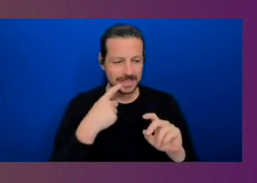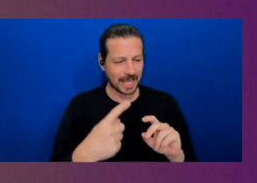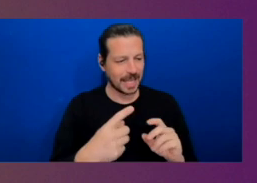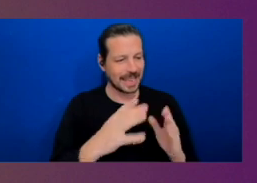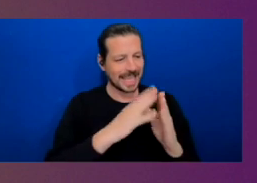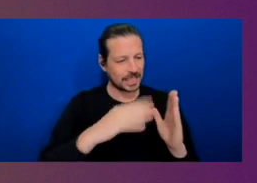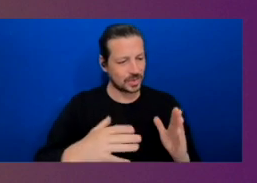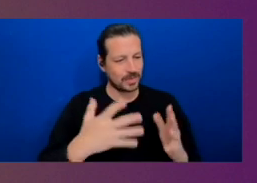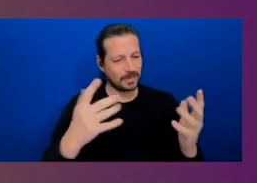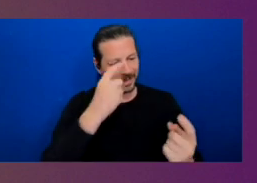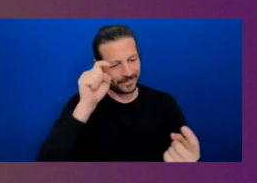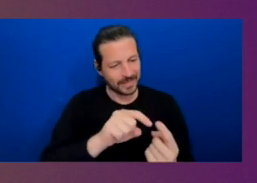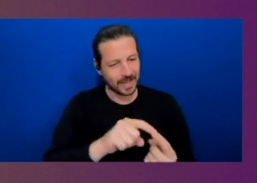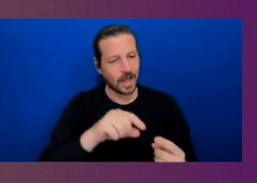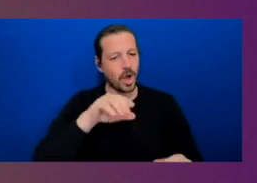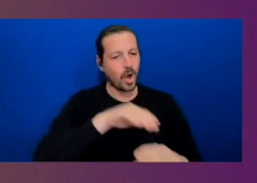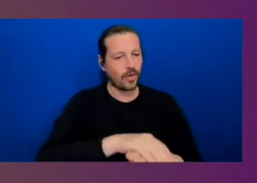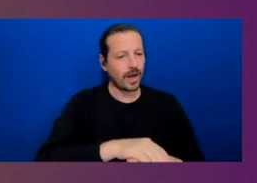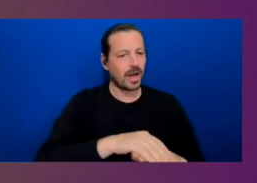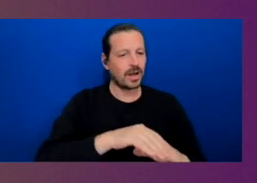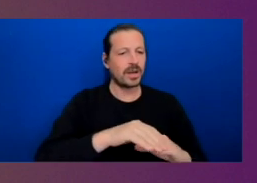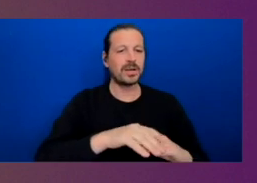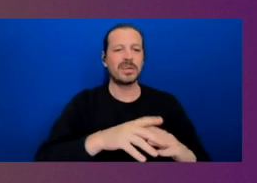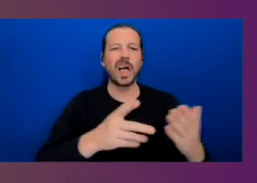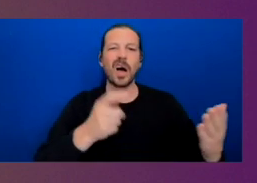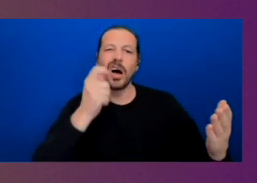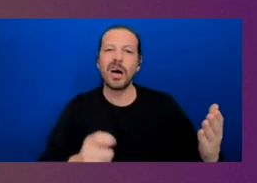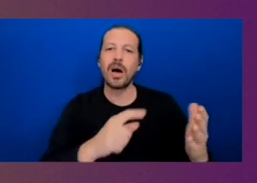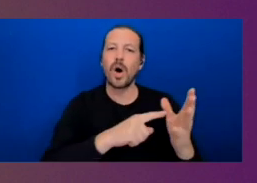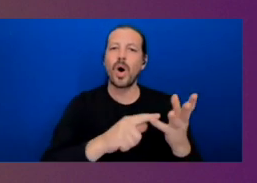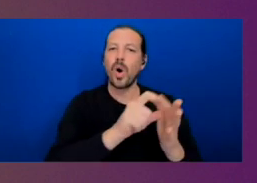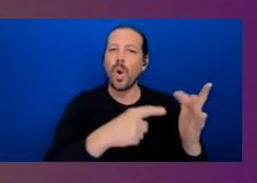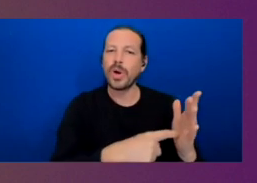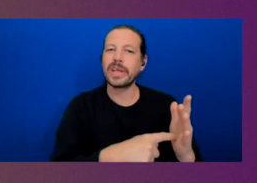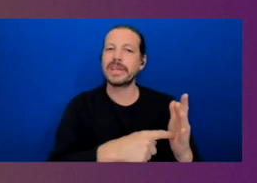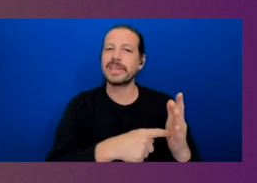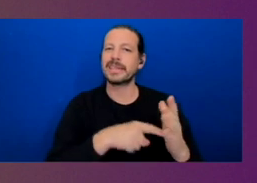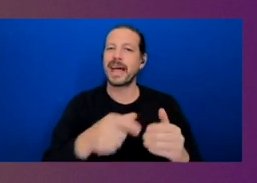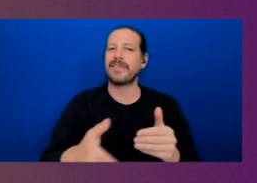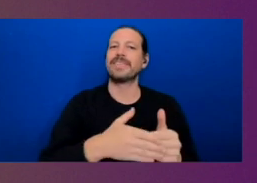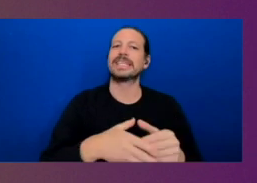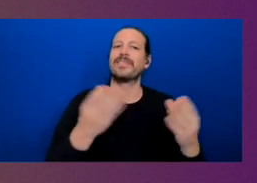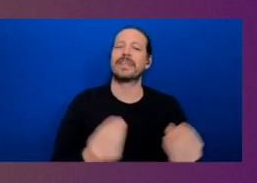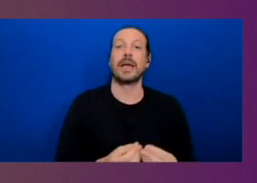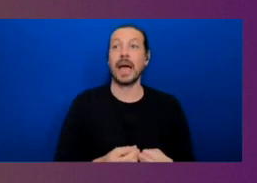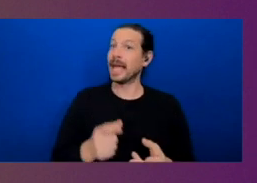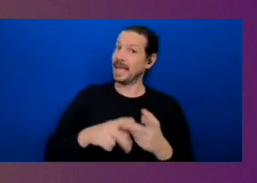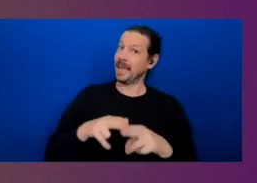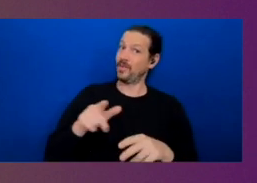on audit, kind of audits as the solution. And you went on to say that if you need an audit, then